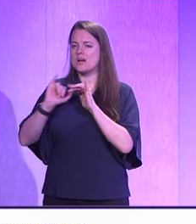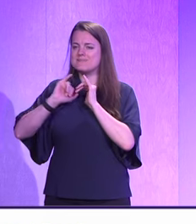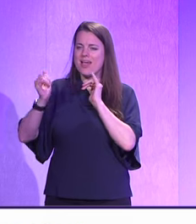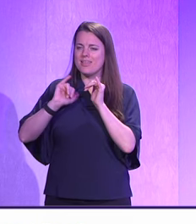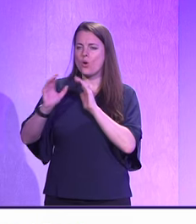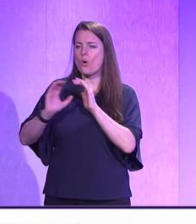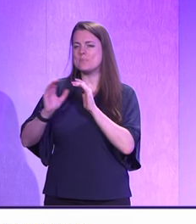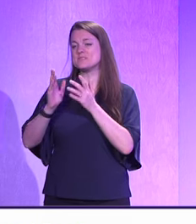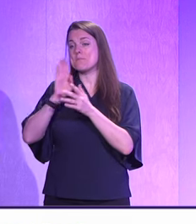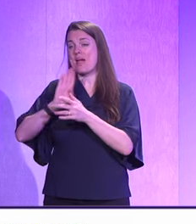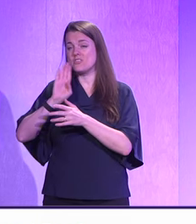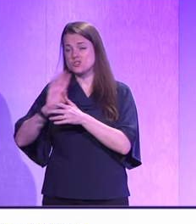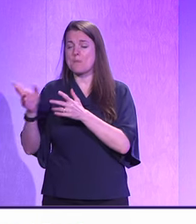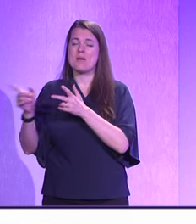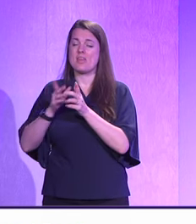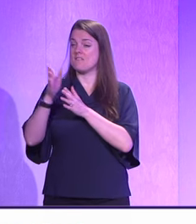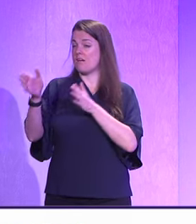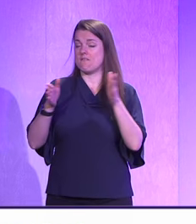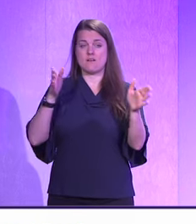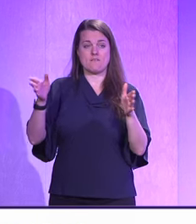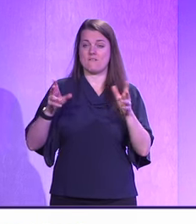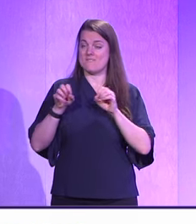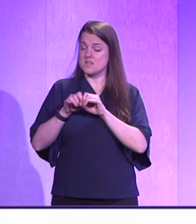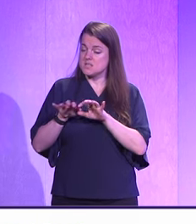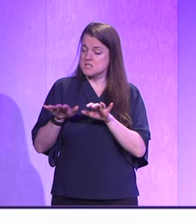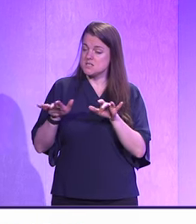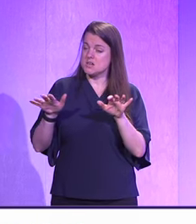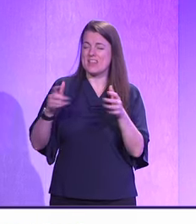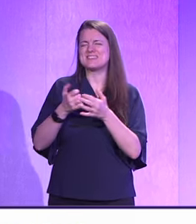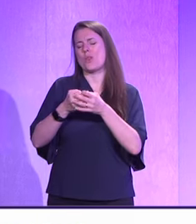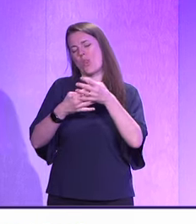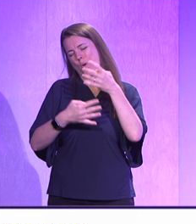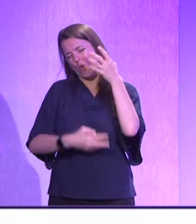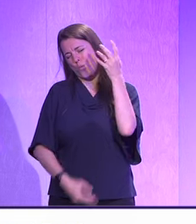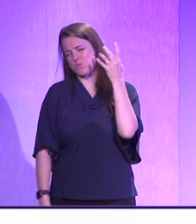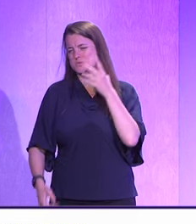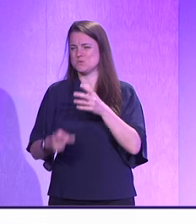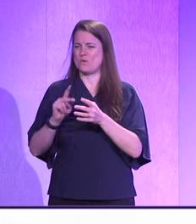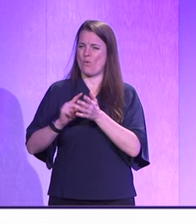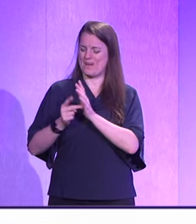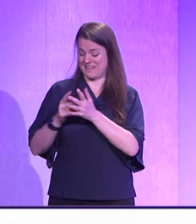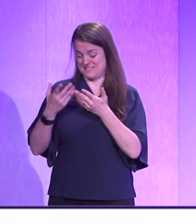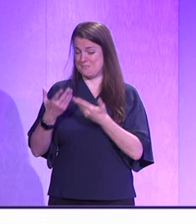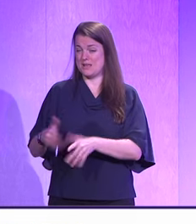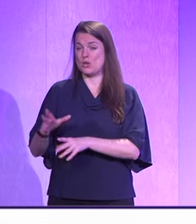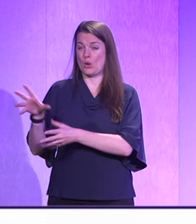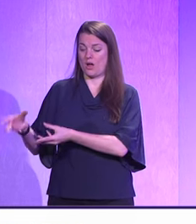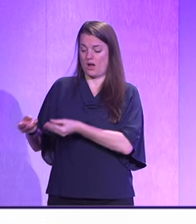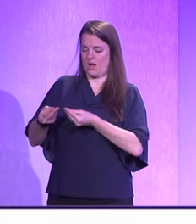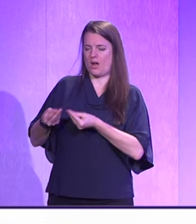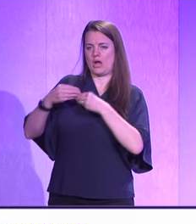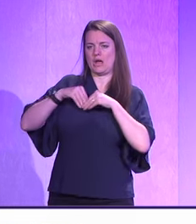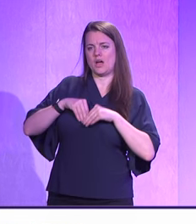like Telenet in Belgium, and Zalando Retail, and so on and so on. There's loads and loads of organizations that have been using the patterns and publicly